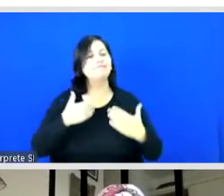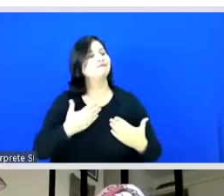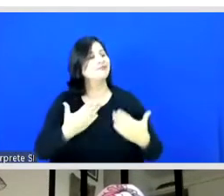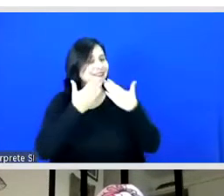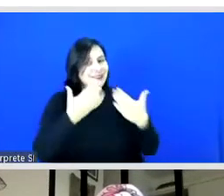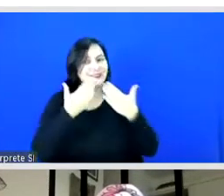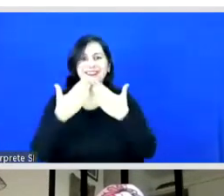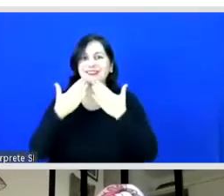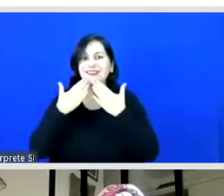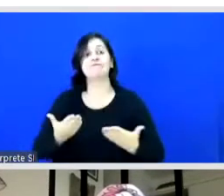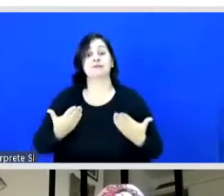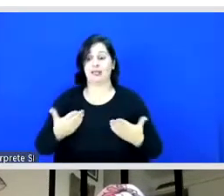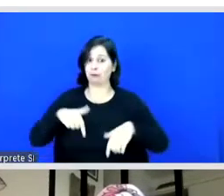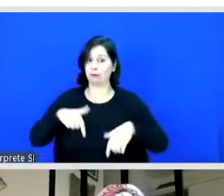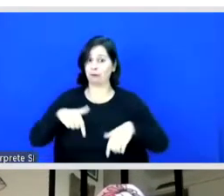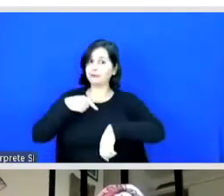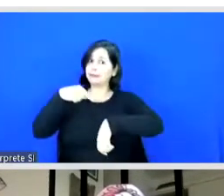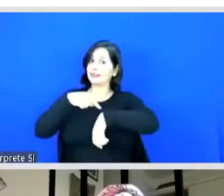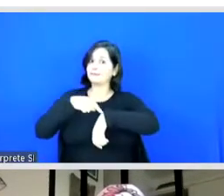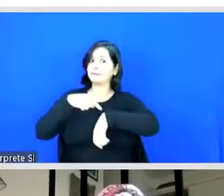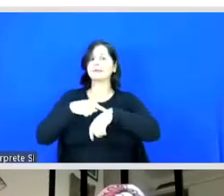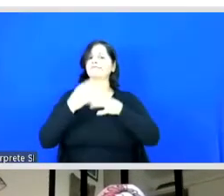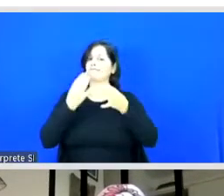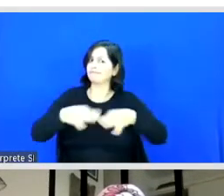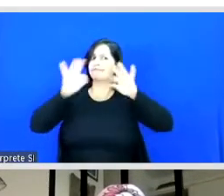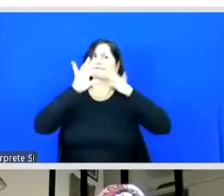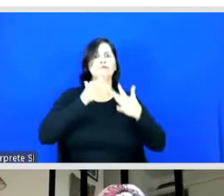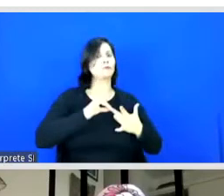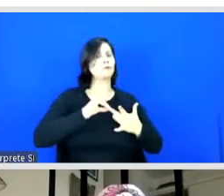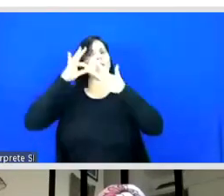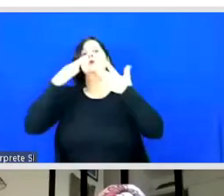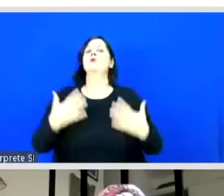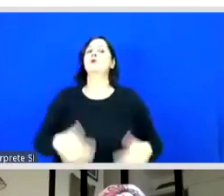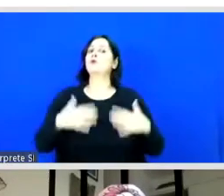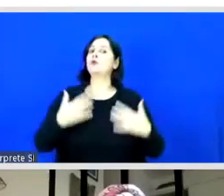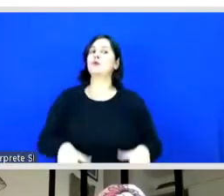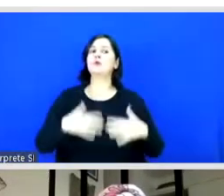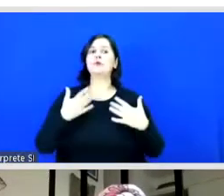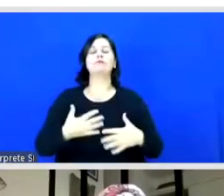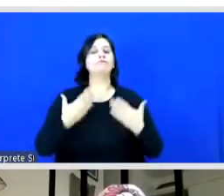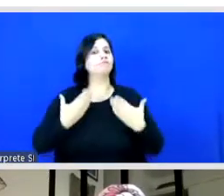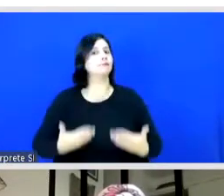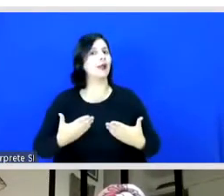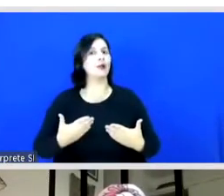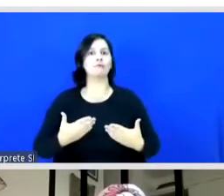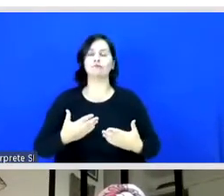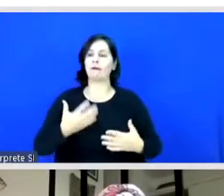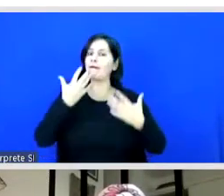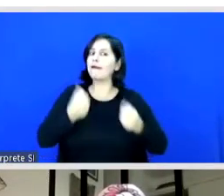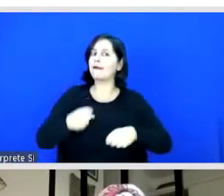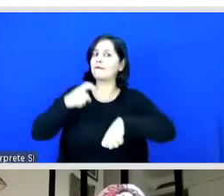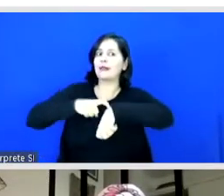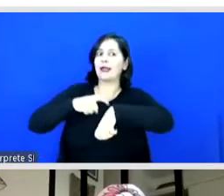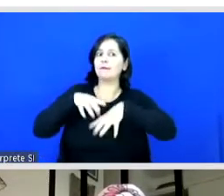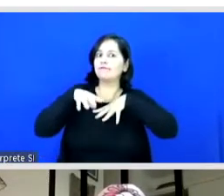reinvent feminism in this broad, holistic way that we're doing, where we share and value each other And I want to very much reinforce the